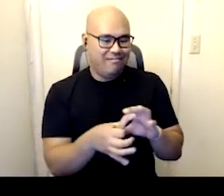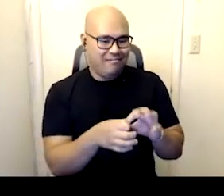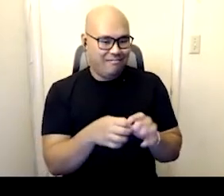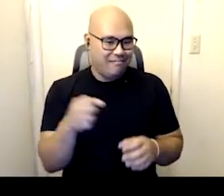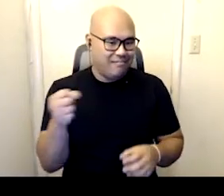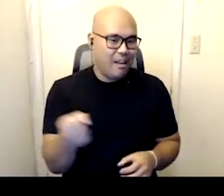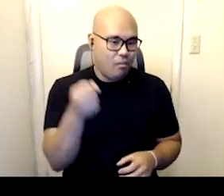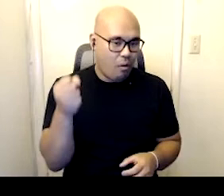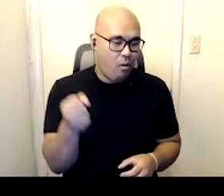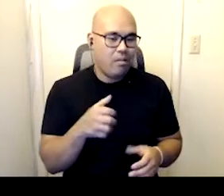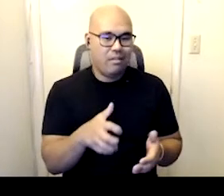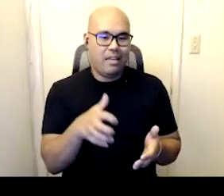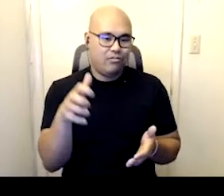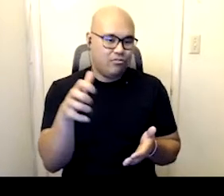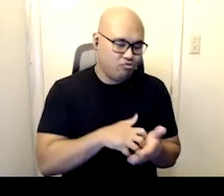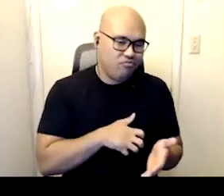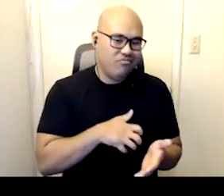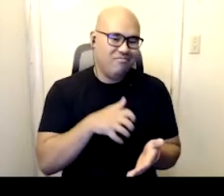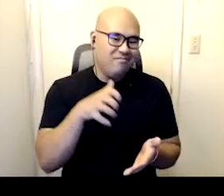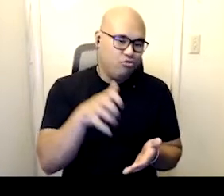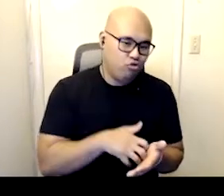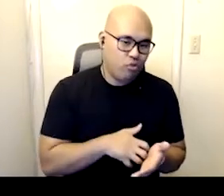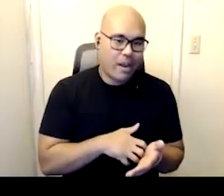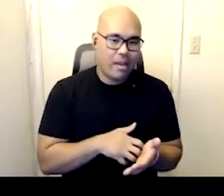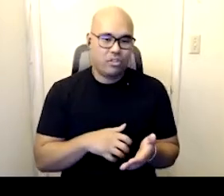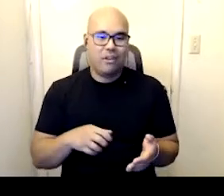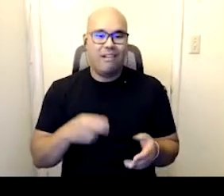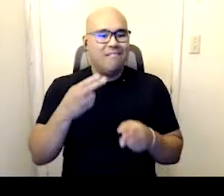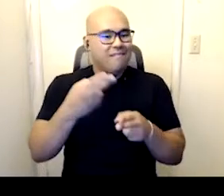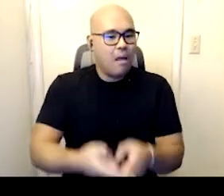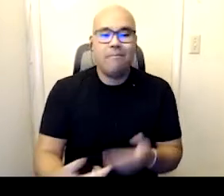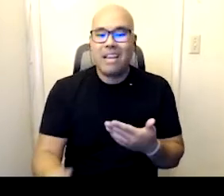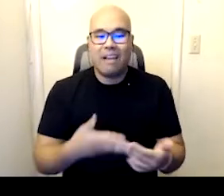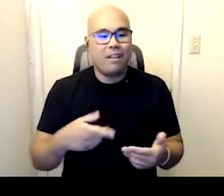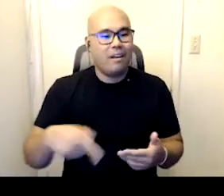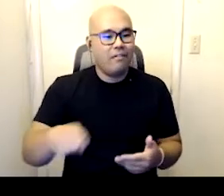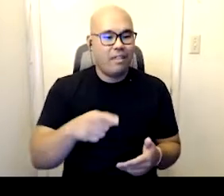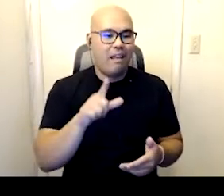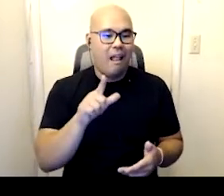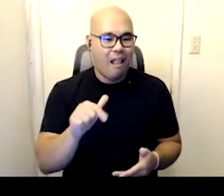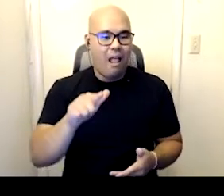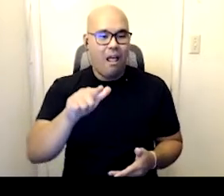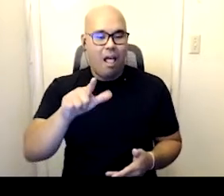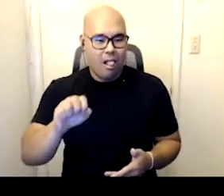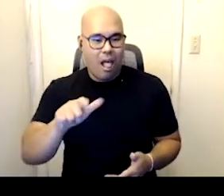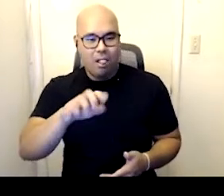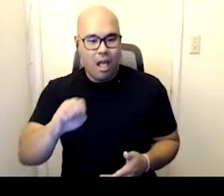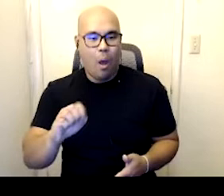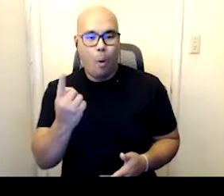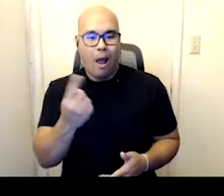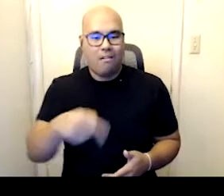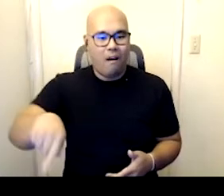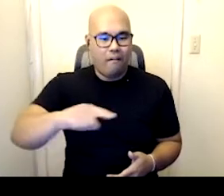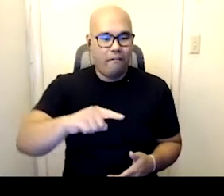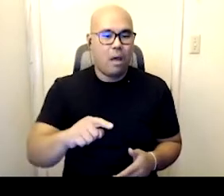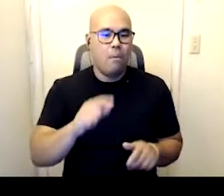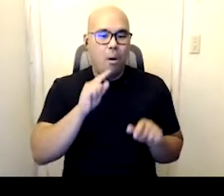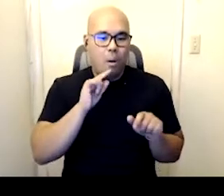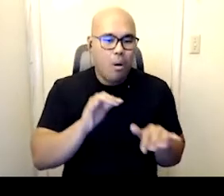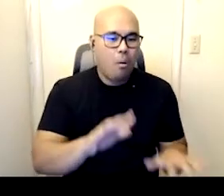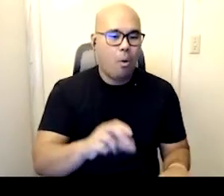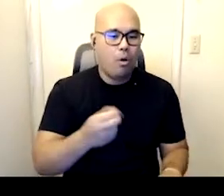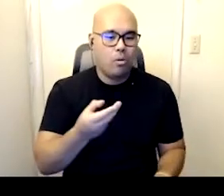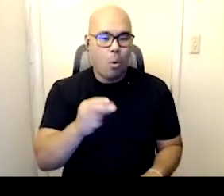scratched and scratched, naming even if they lele, one of them blowing the